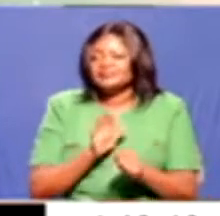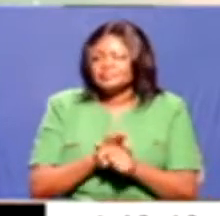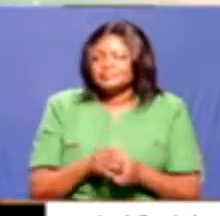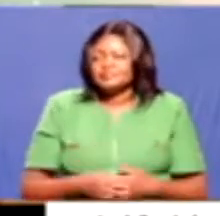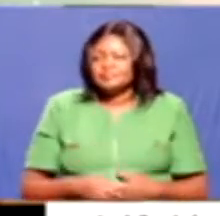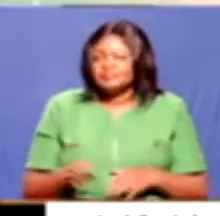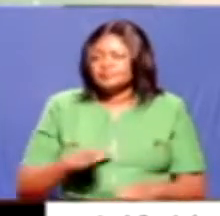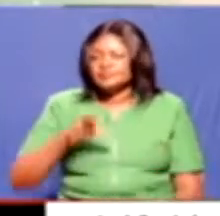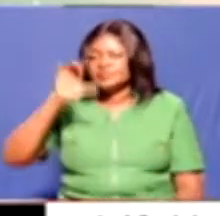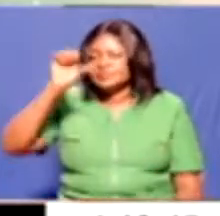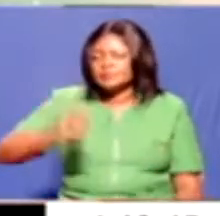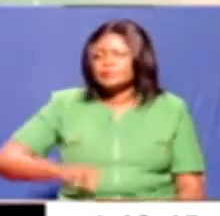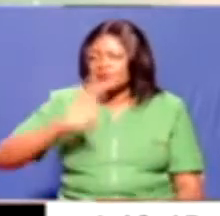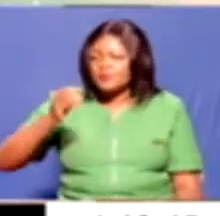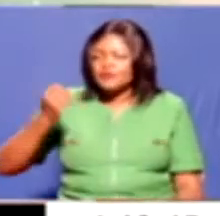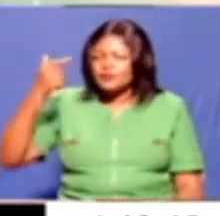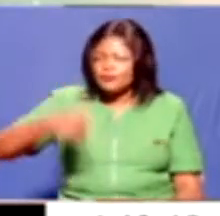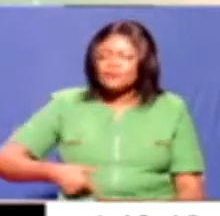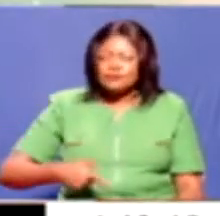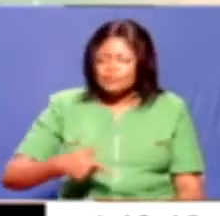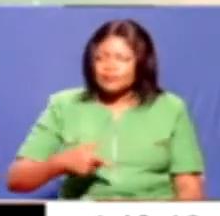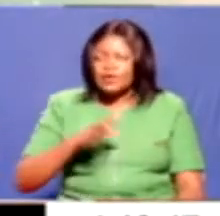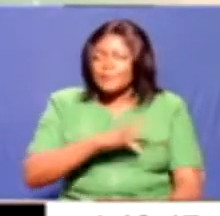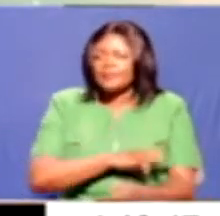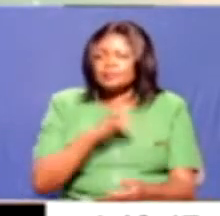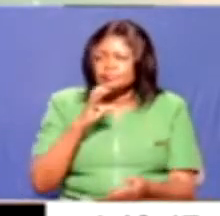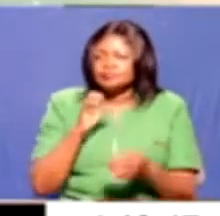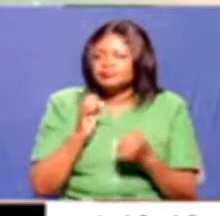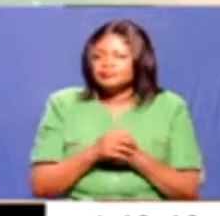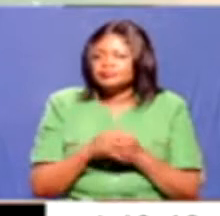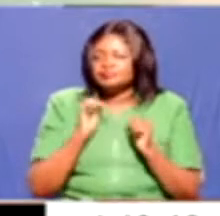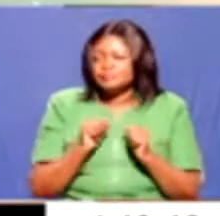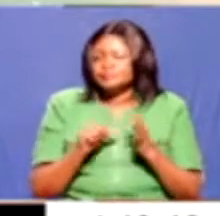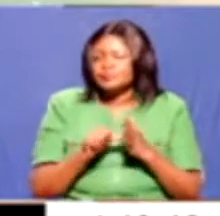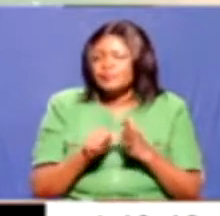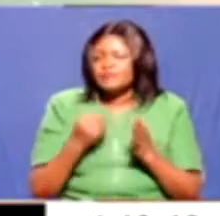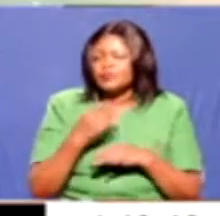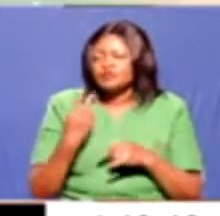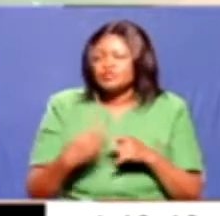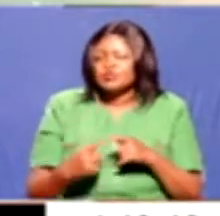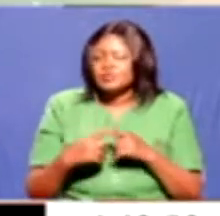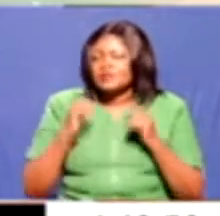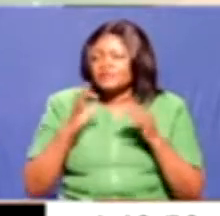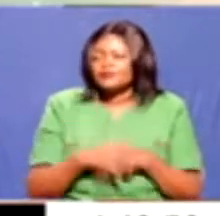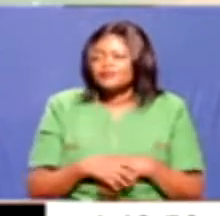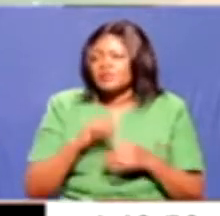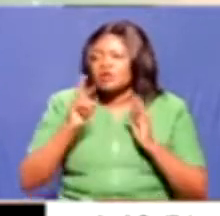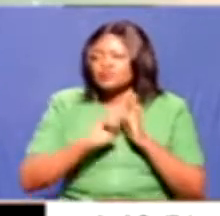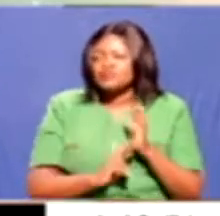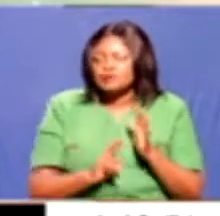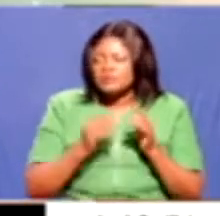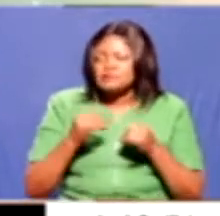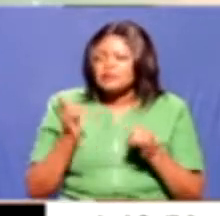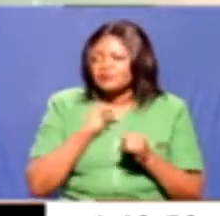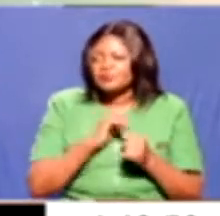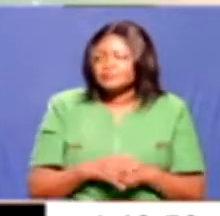South Africa's petroleum refinery capacity could become obsolete within 2 years if new sulfur emissions regulations are implemented. The